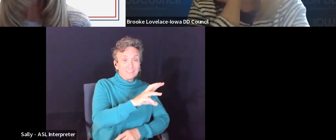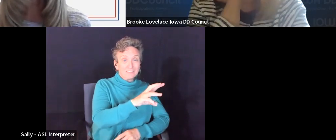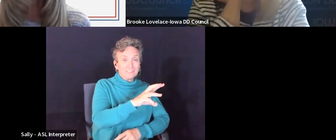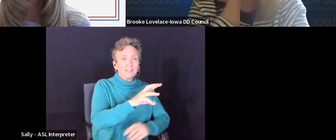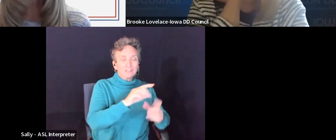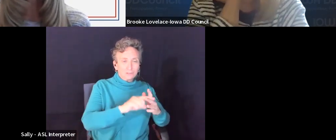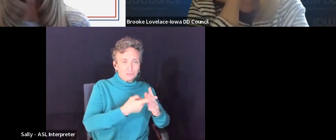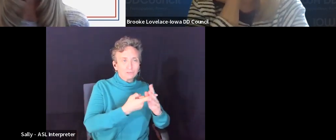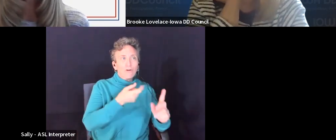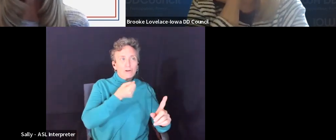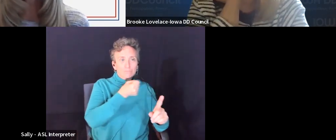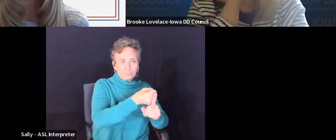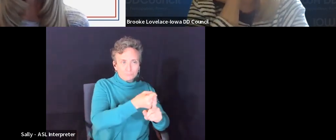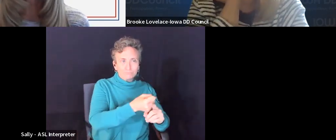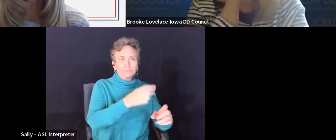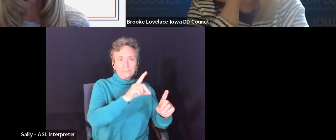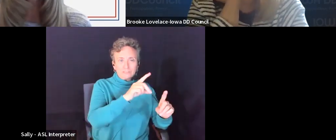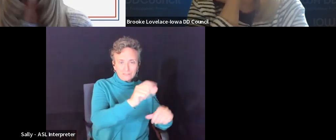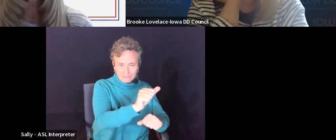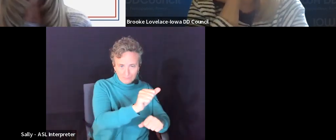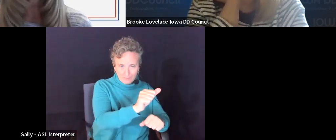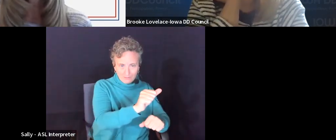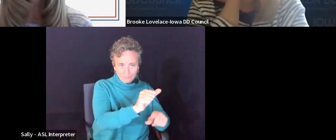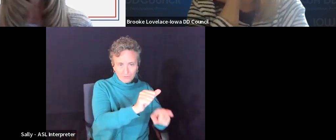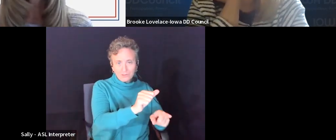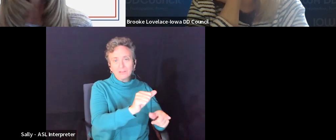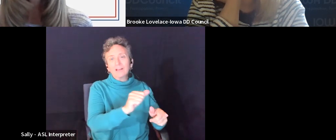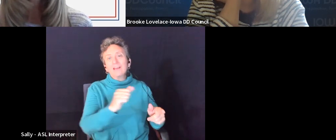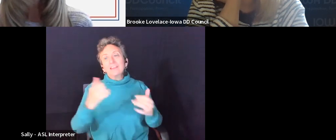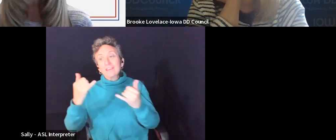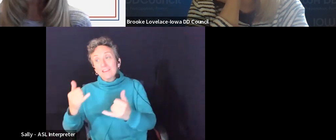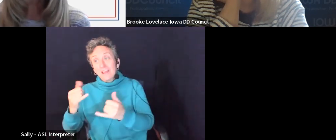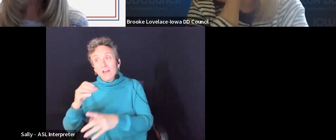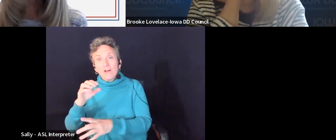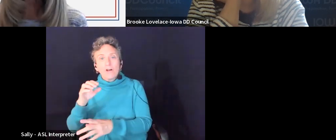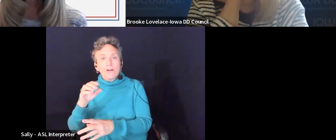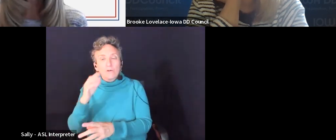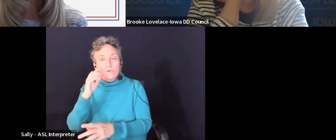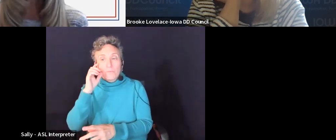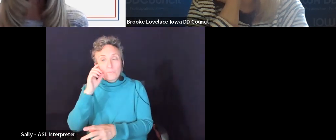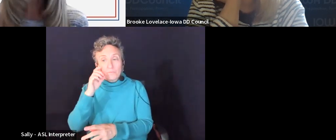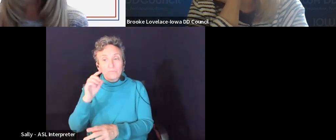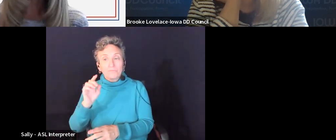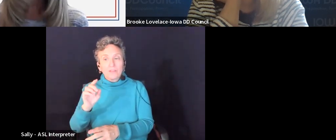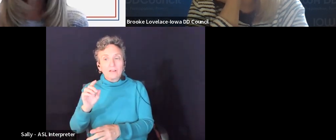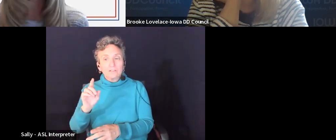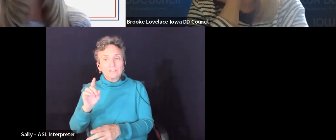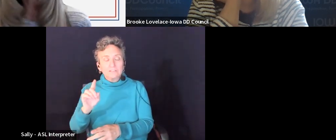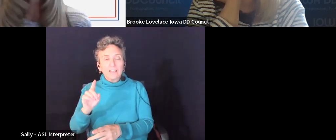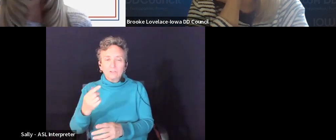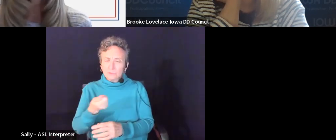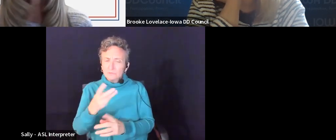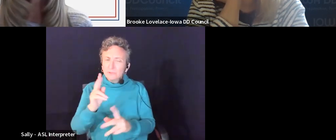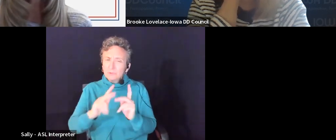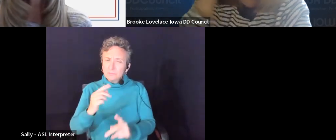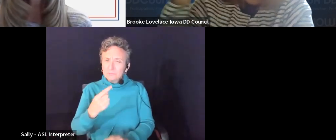the disability becomes present, not the age at which you're opening an account. Unfortunately, and there was some disappointment